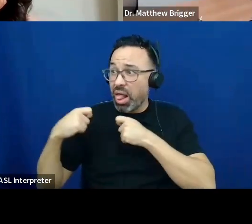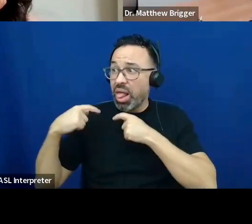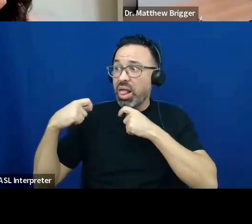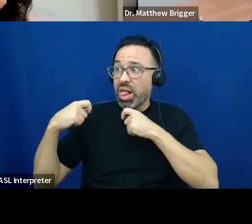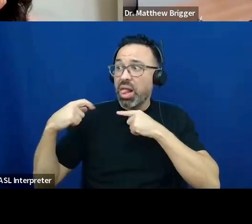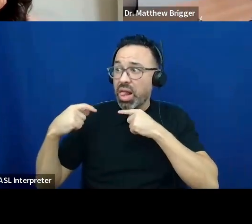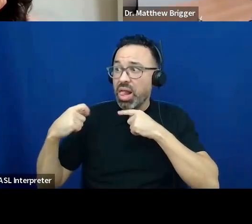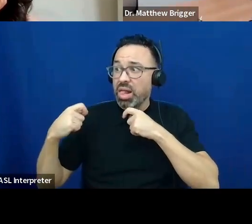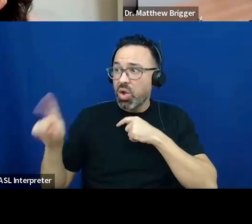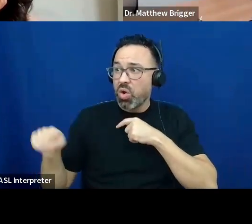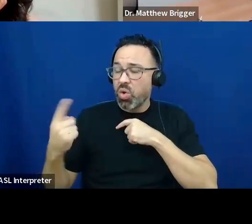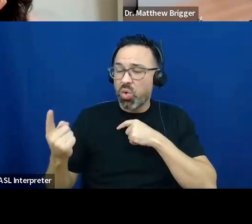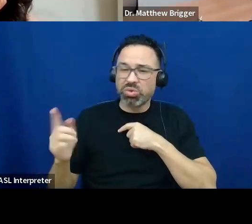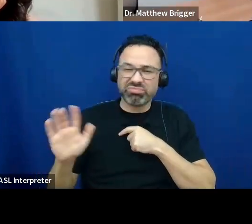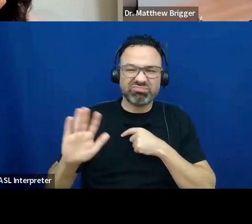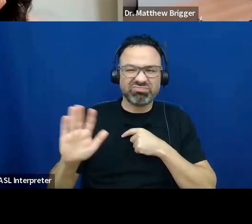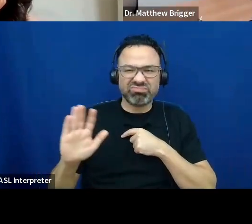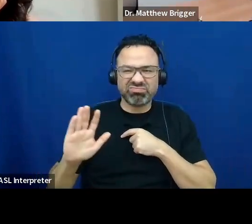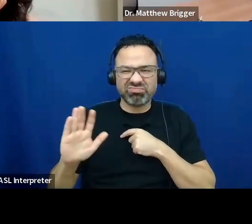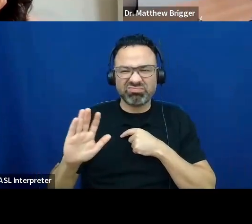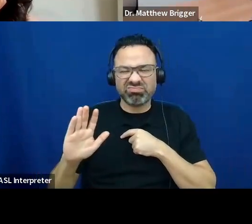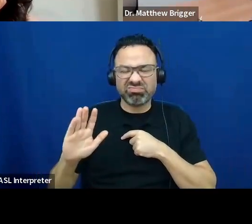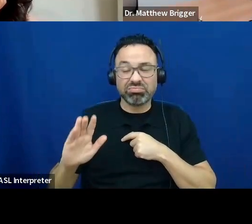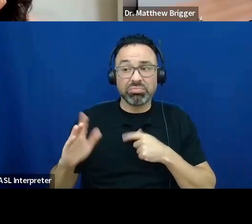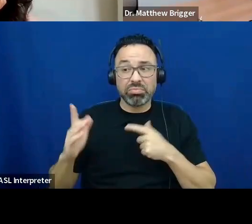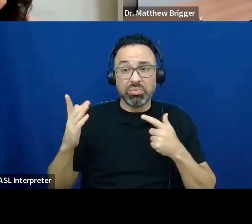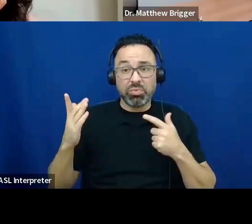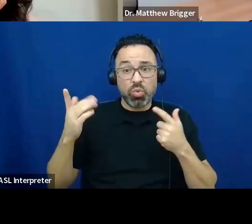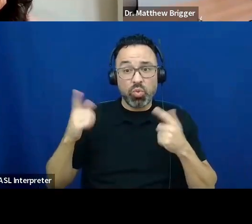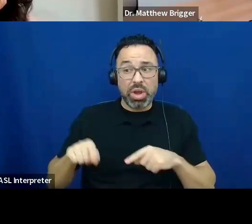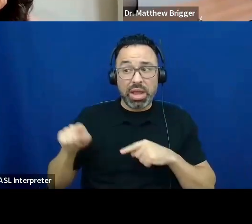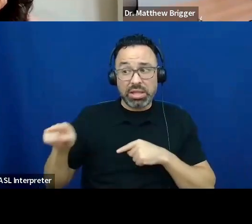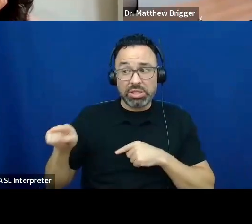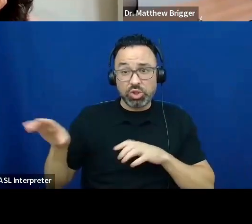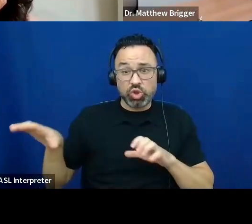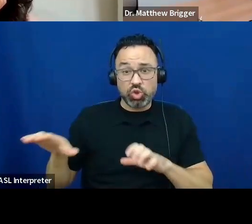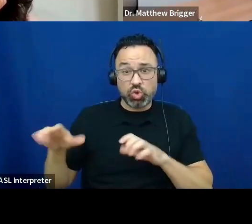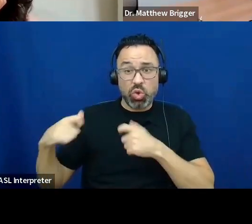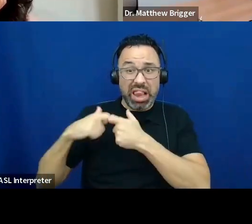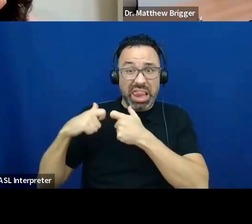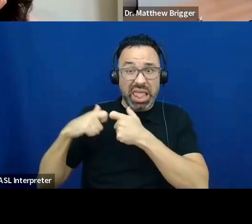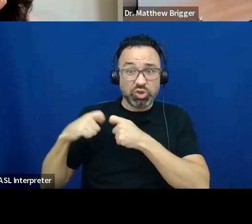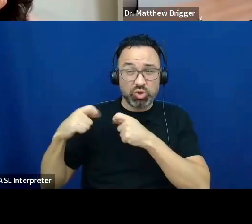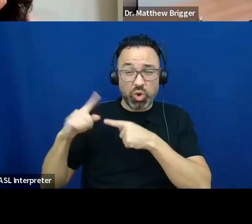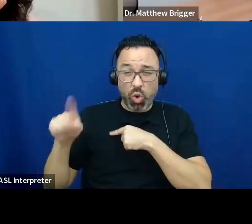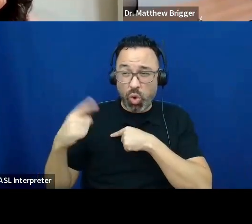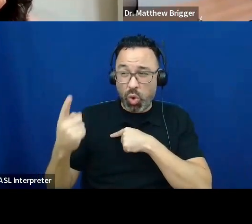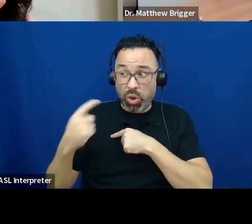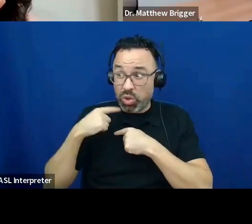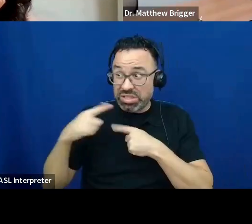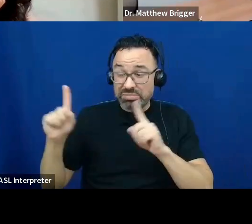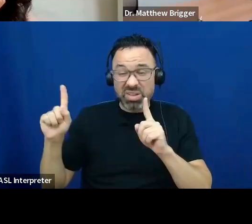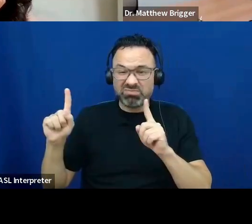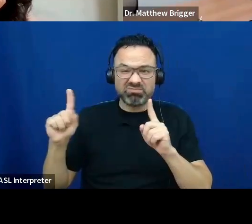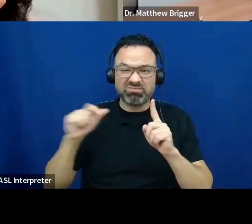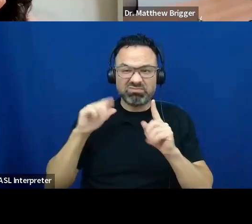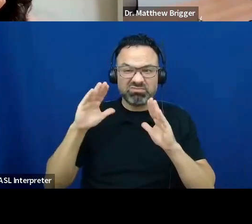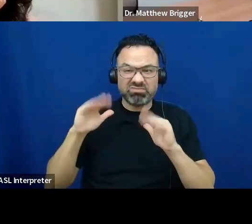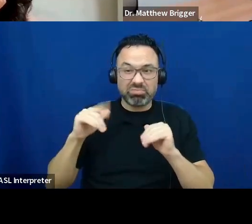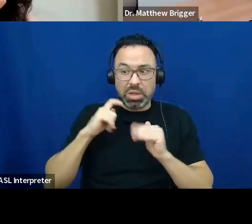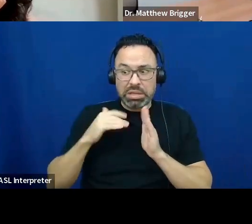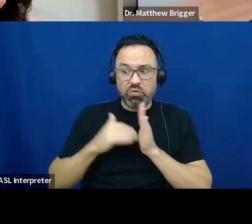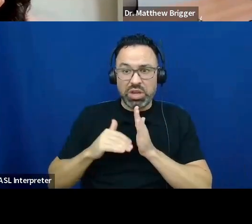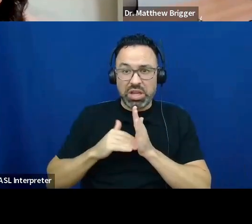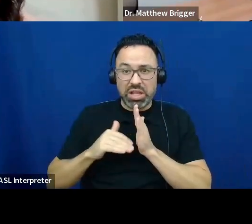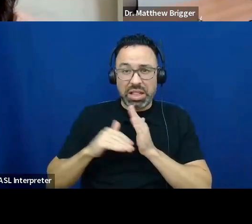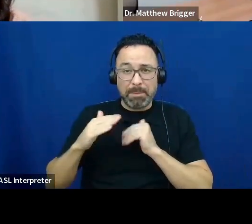electrical stimulation. When that's done, I would not expect it to be successful. It has to be done very frequently, minimum